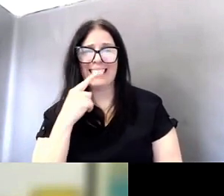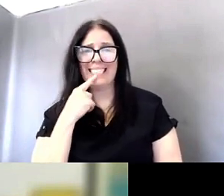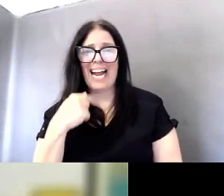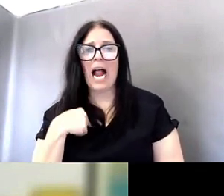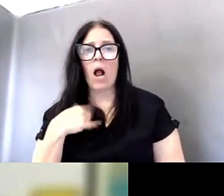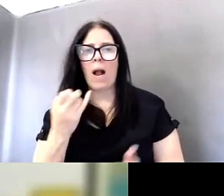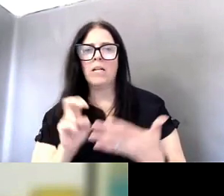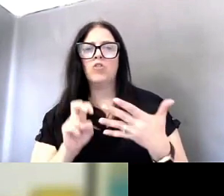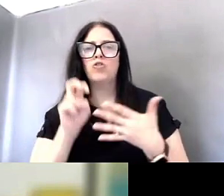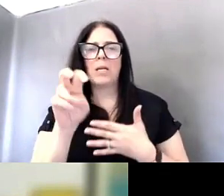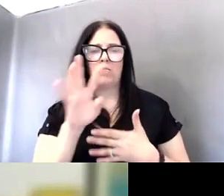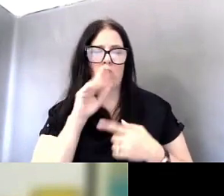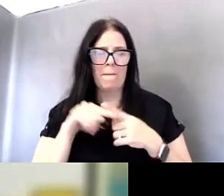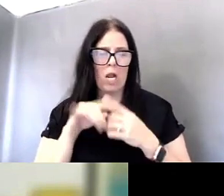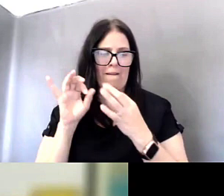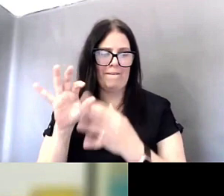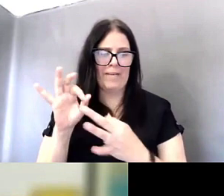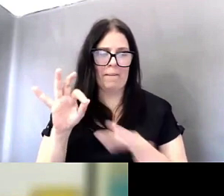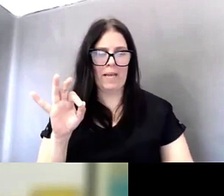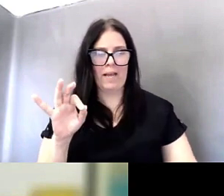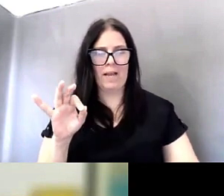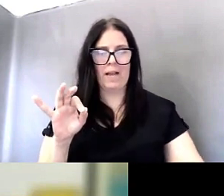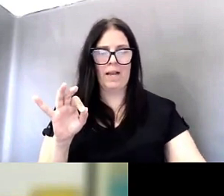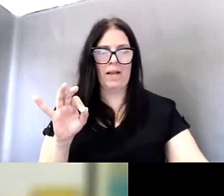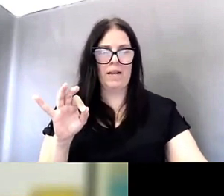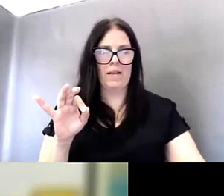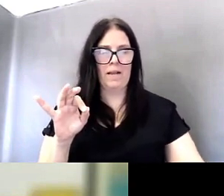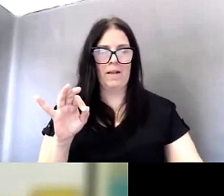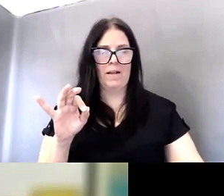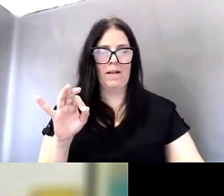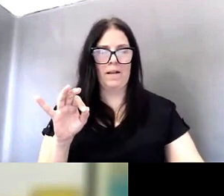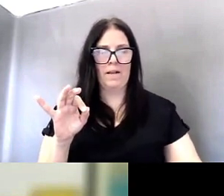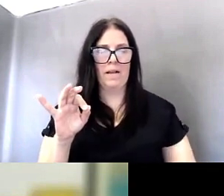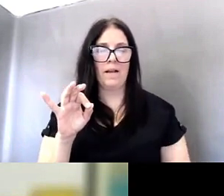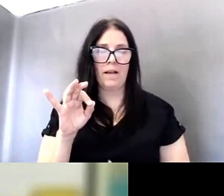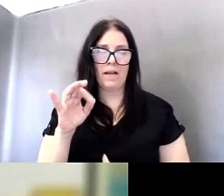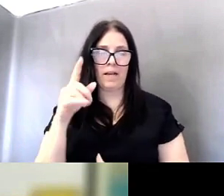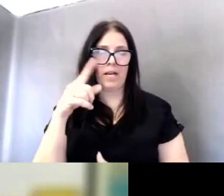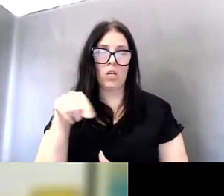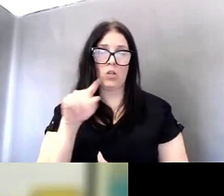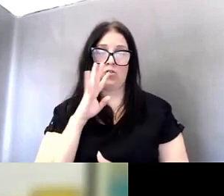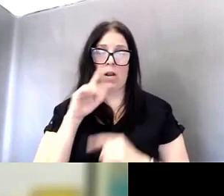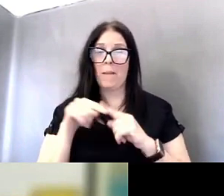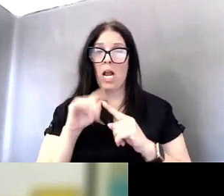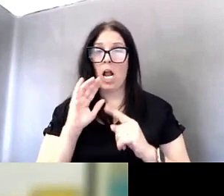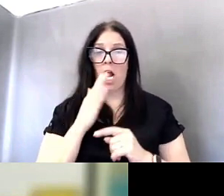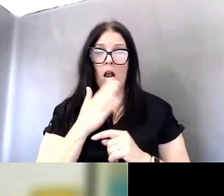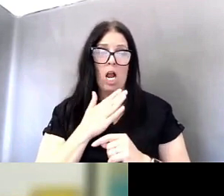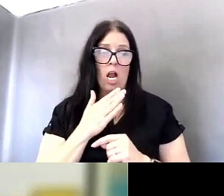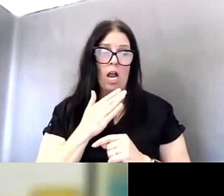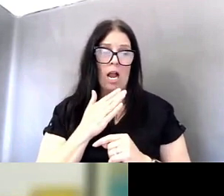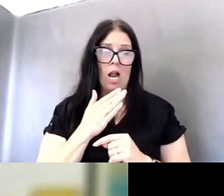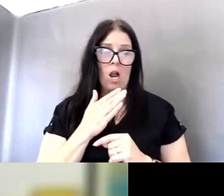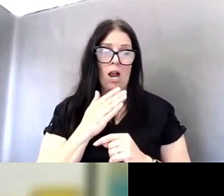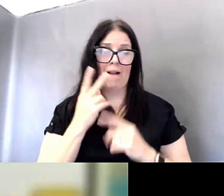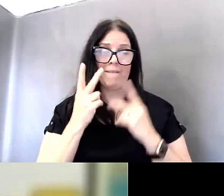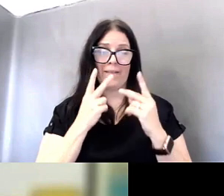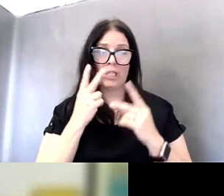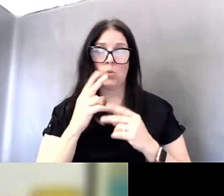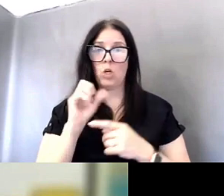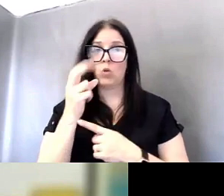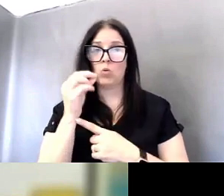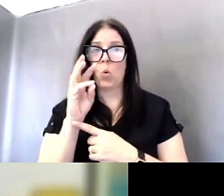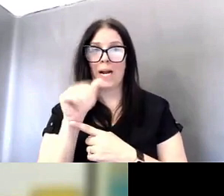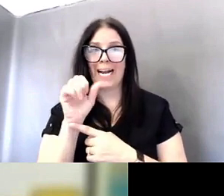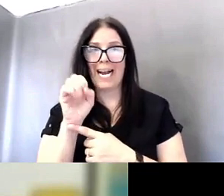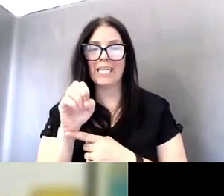talk about feedback, because as Christine mentioned, as you know us with our virtual showcases, we do need feedback from you to continue